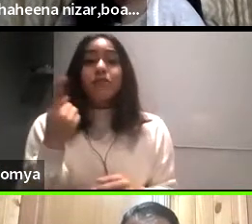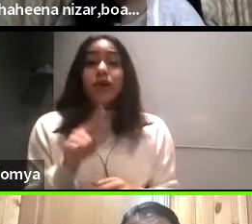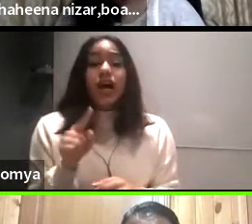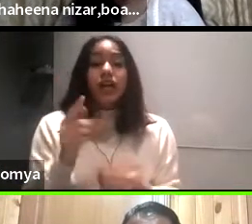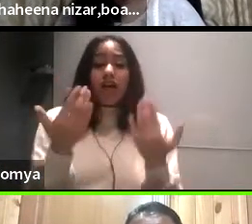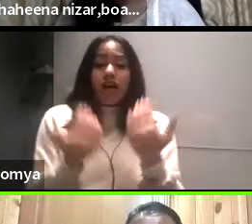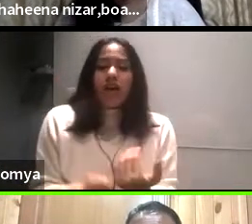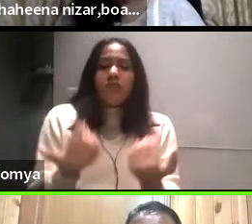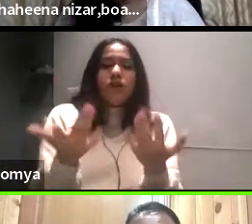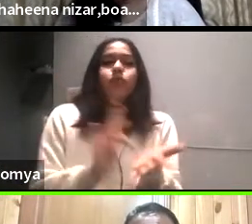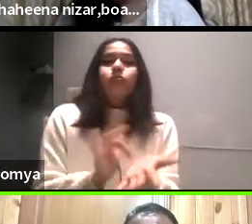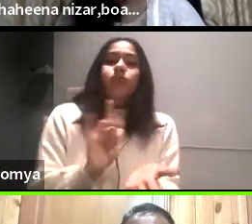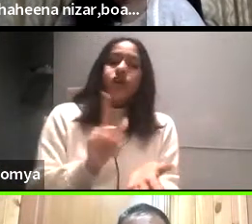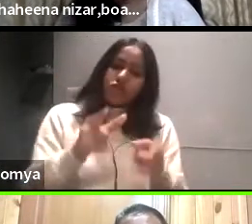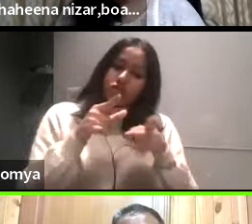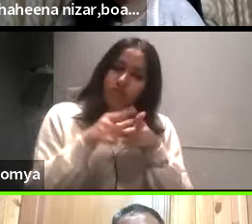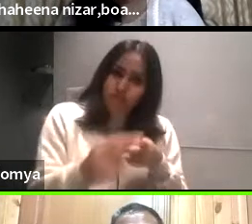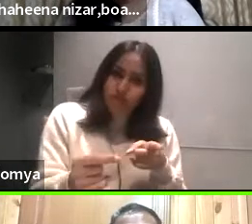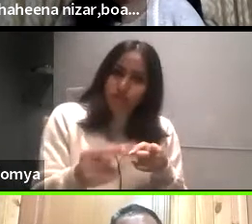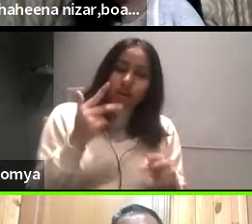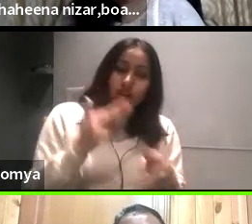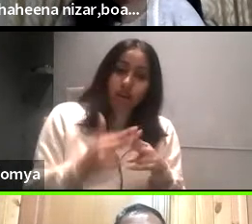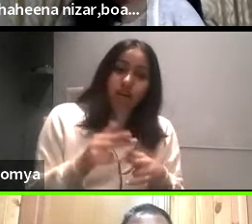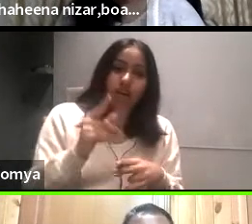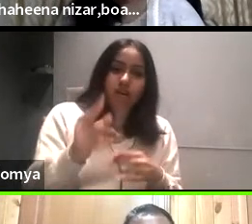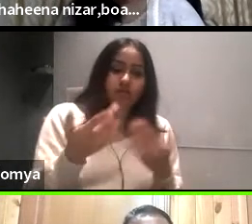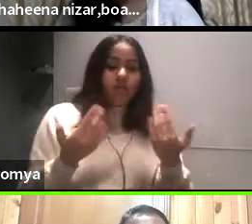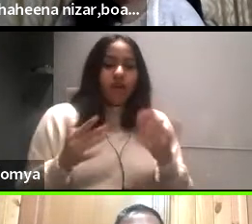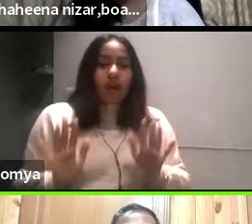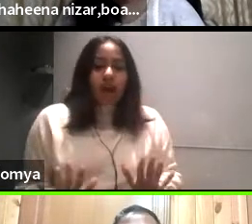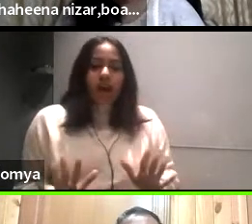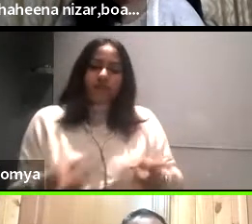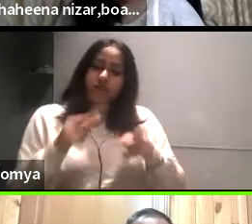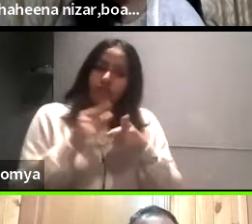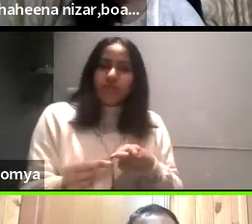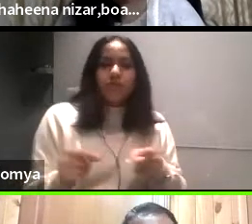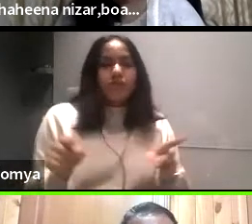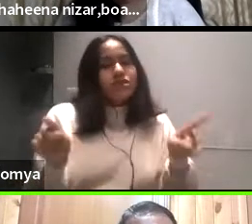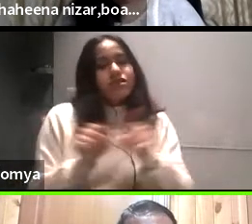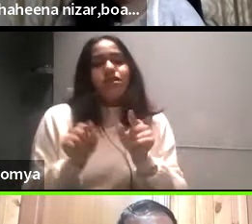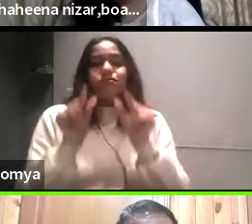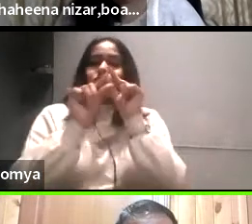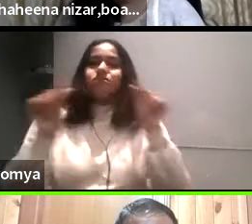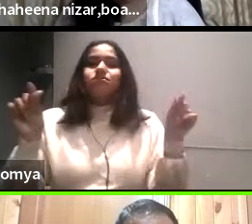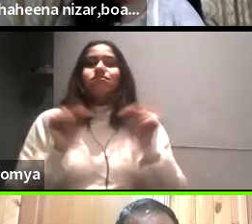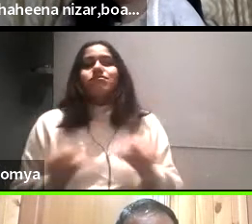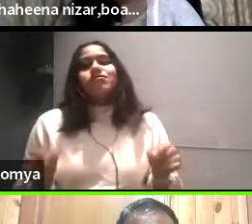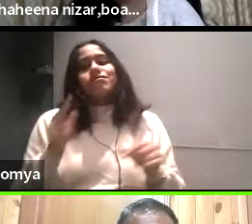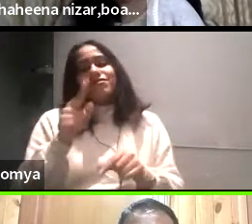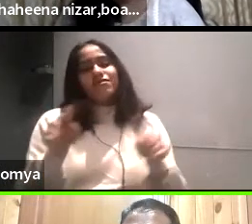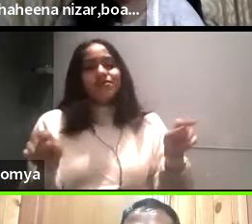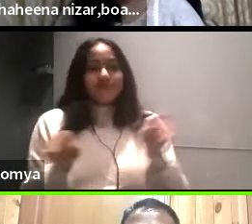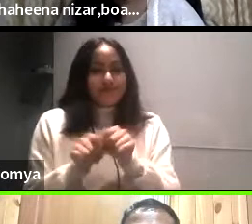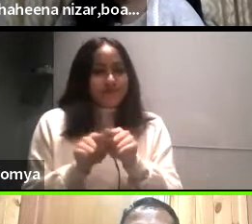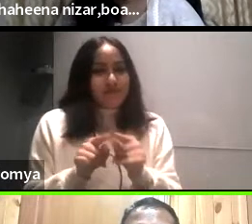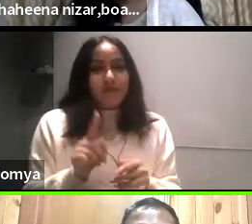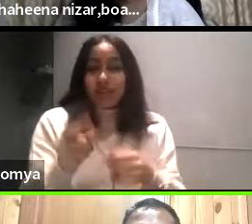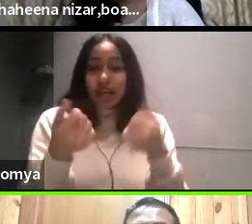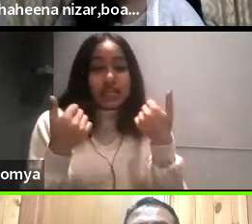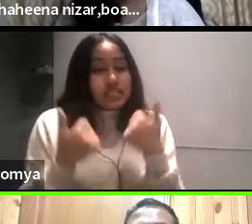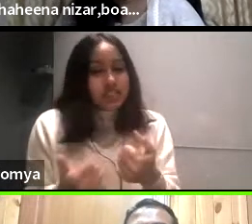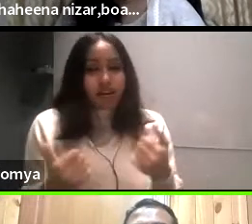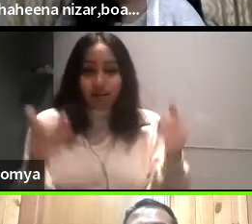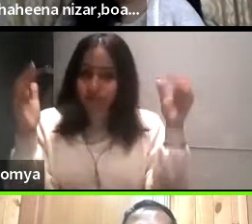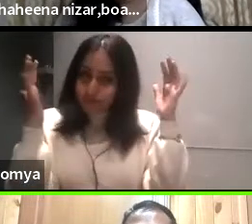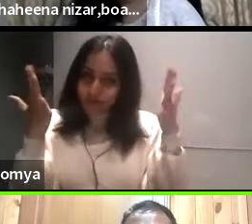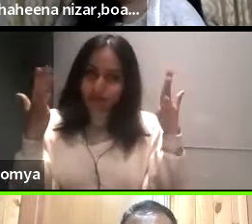you are, and you do from what you have." And I think you have done that in a brilliant,